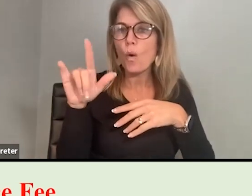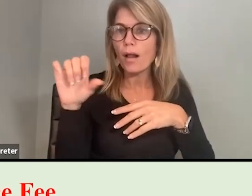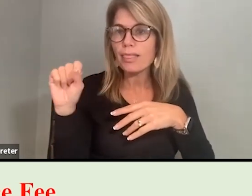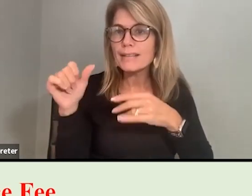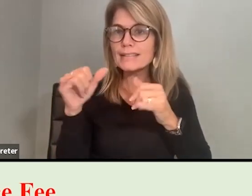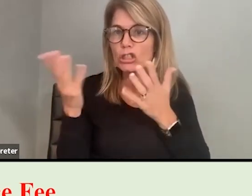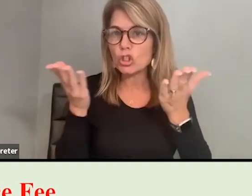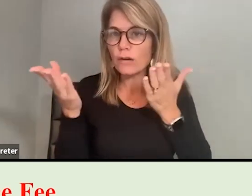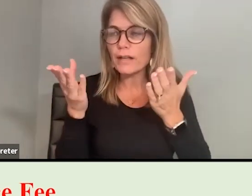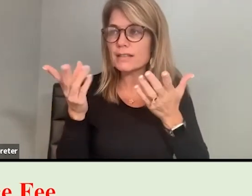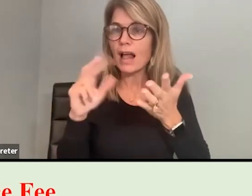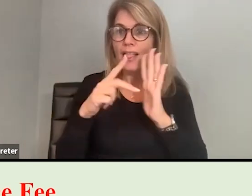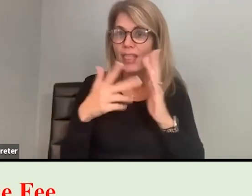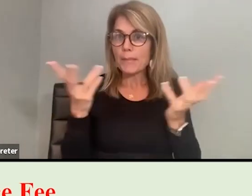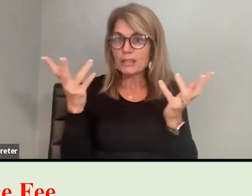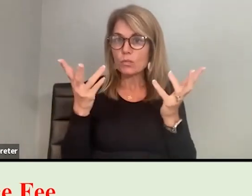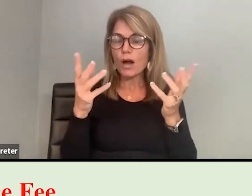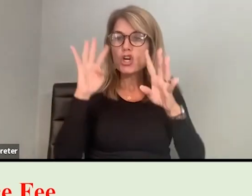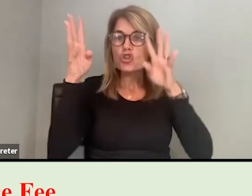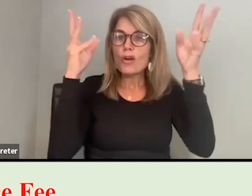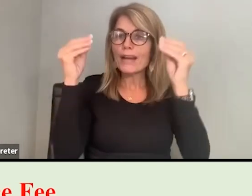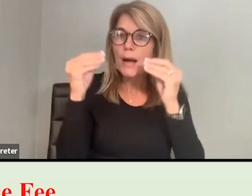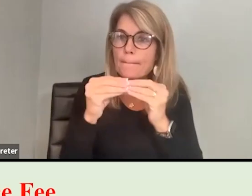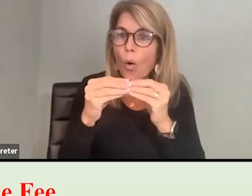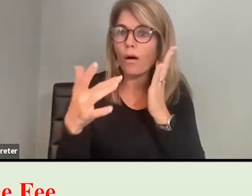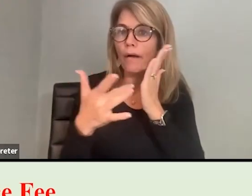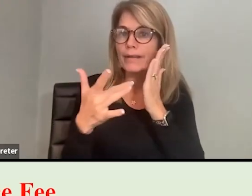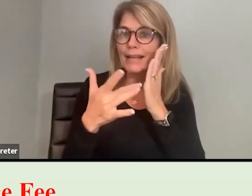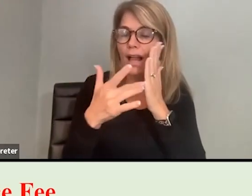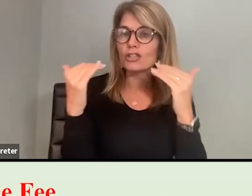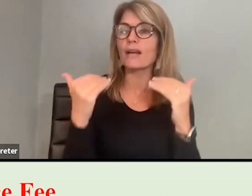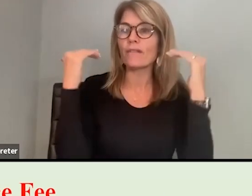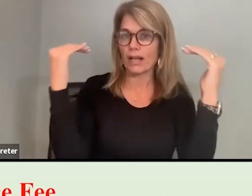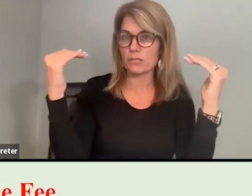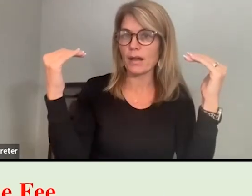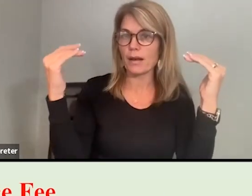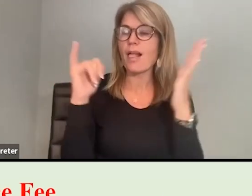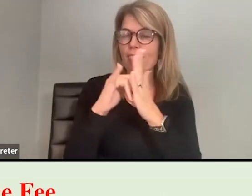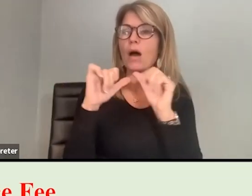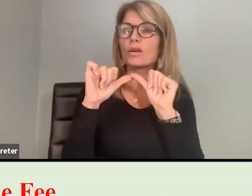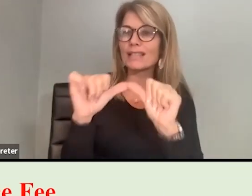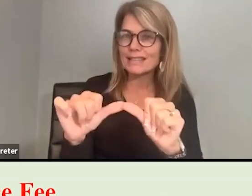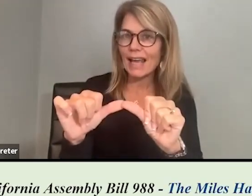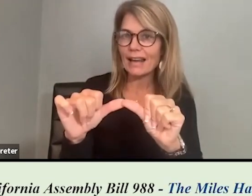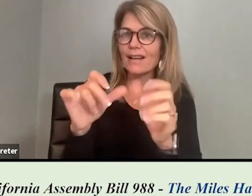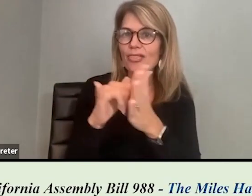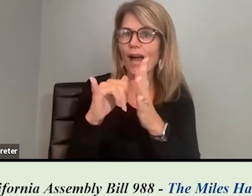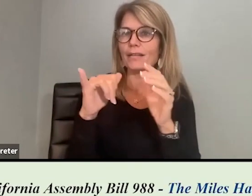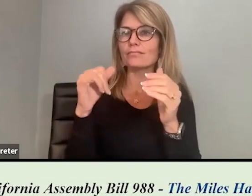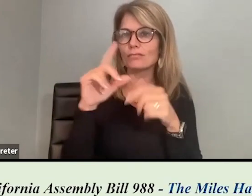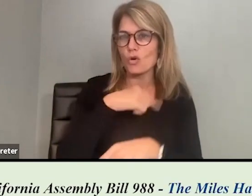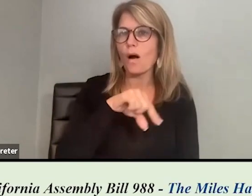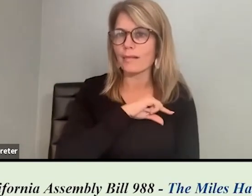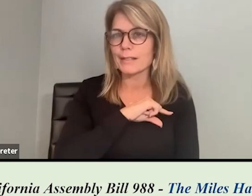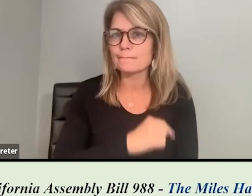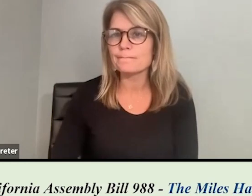more services of a broader sense and a technological advancement that is going to continue the sustaining quality.